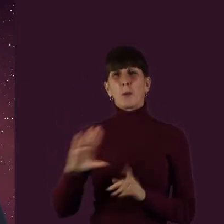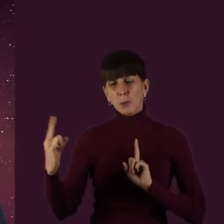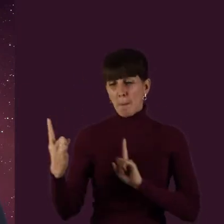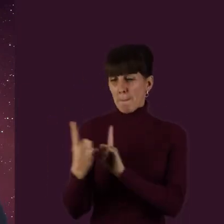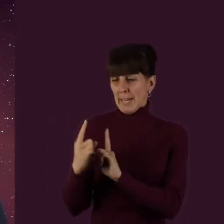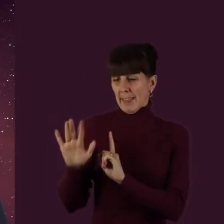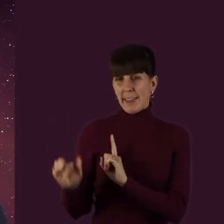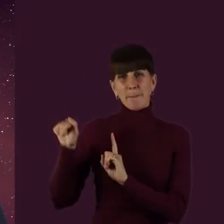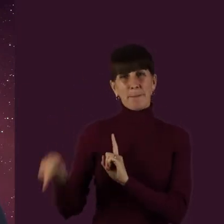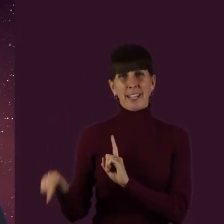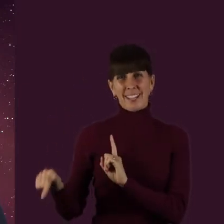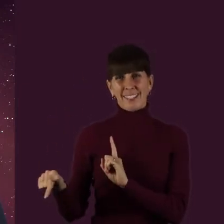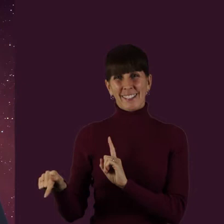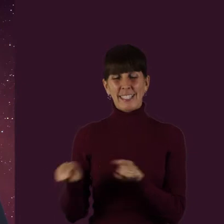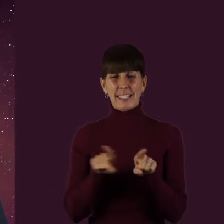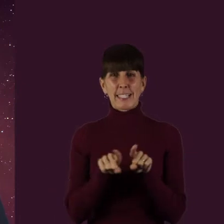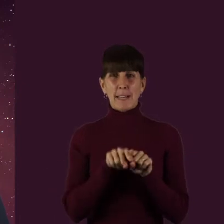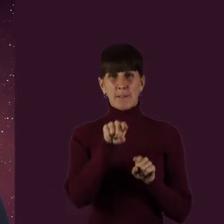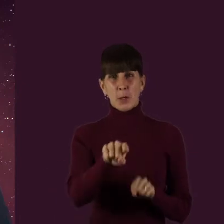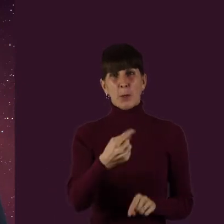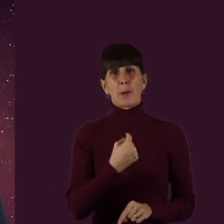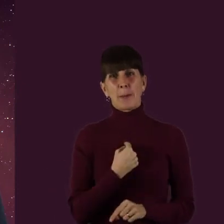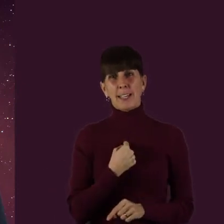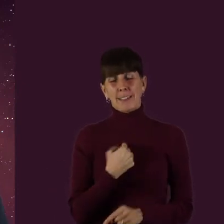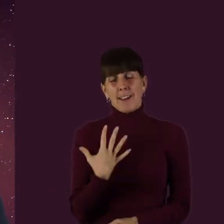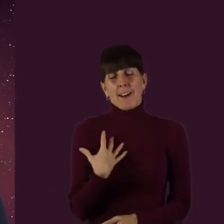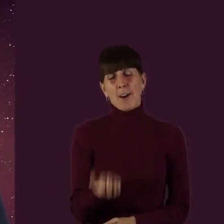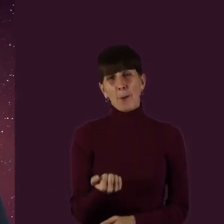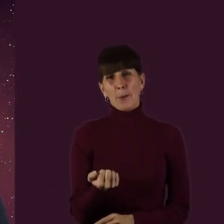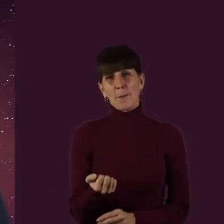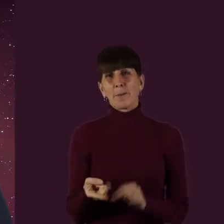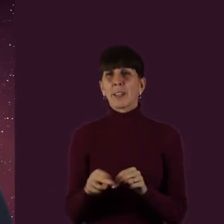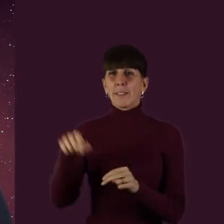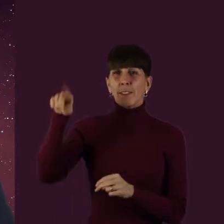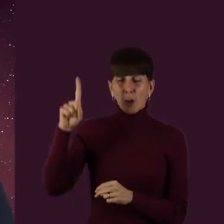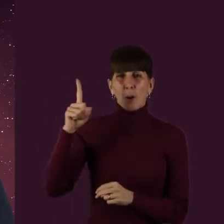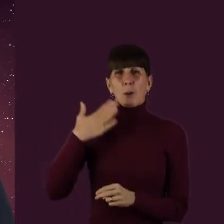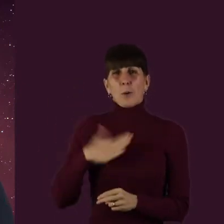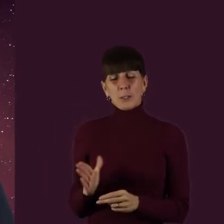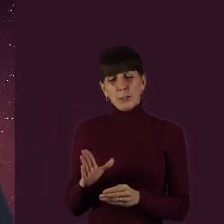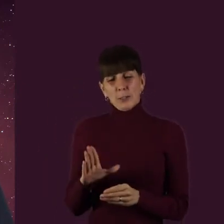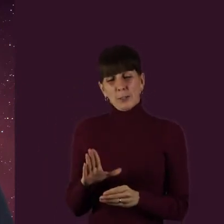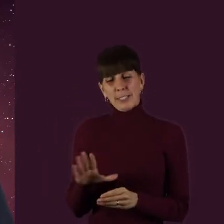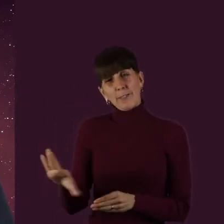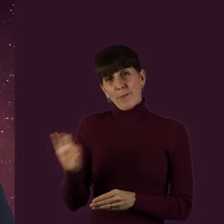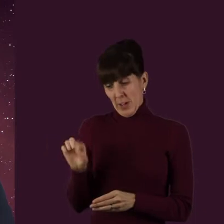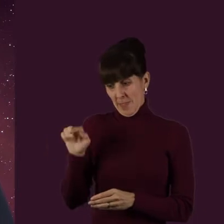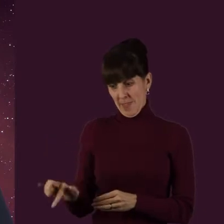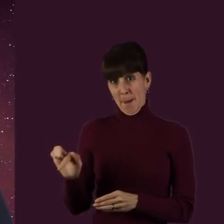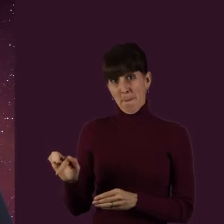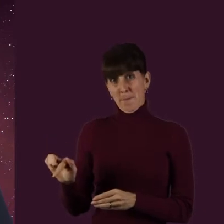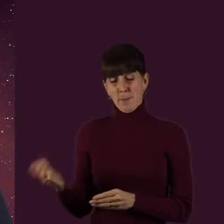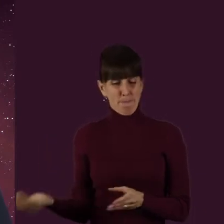hope for you and for me. If God is willing to invite the shepherds to be involved in such an